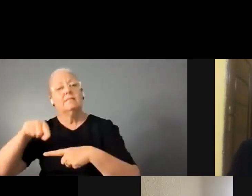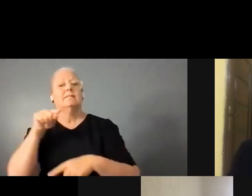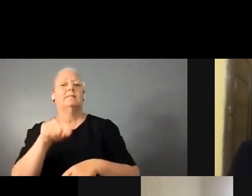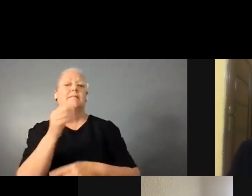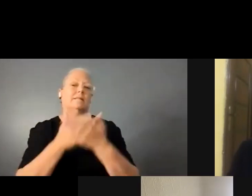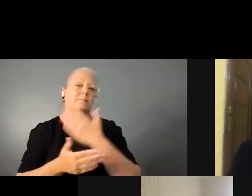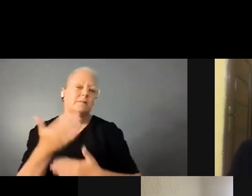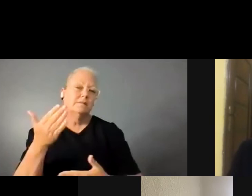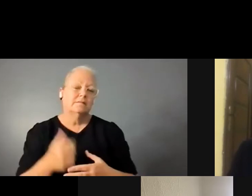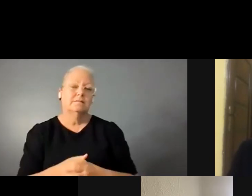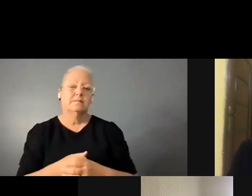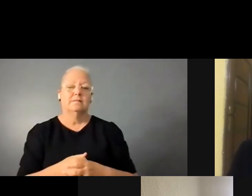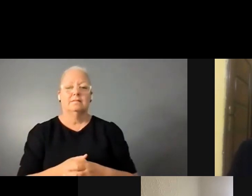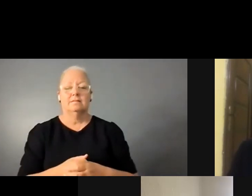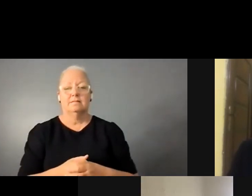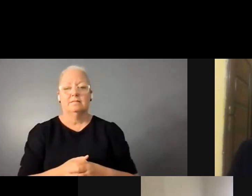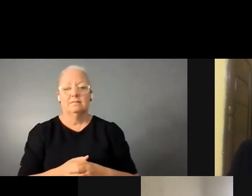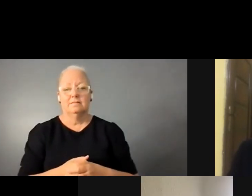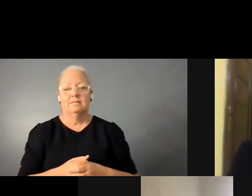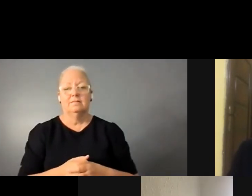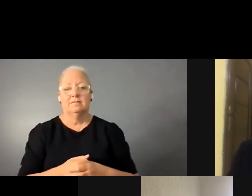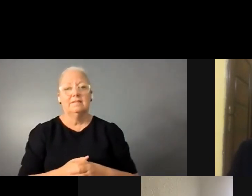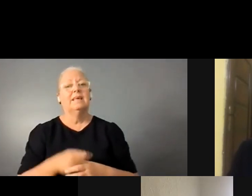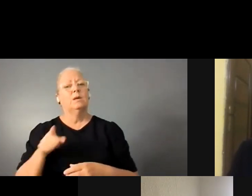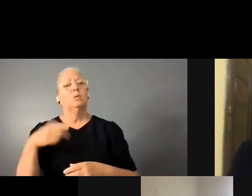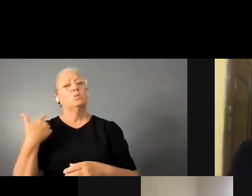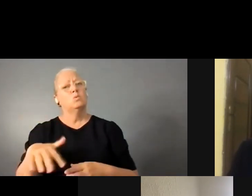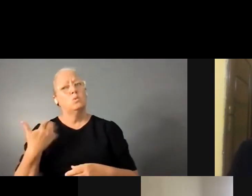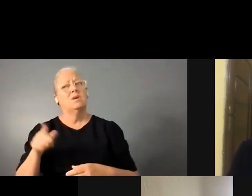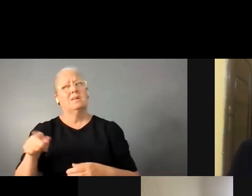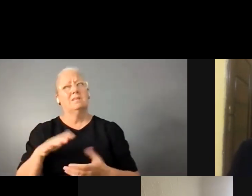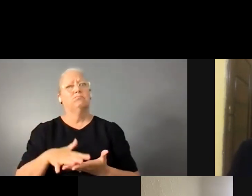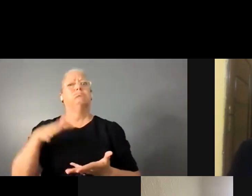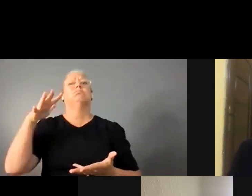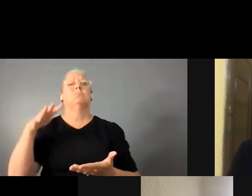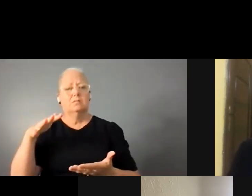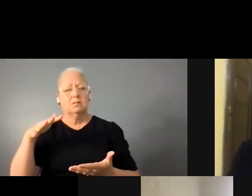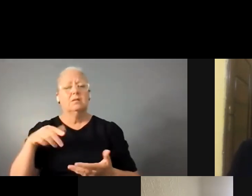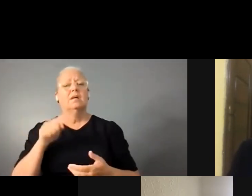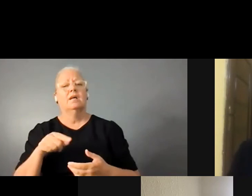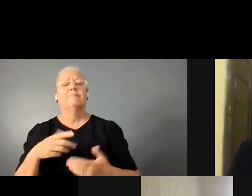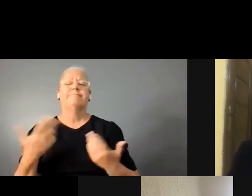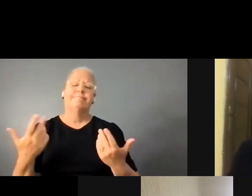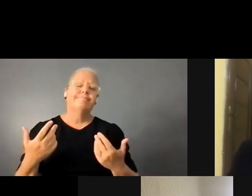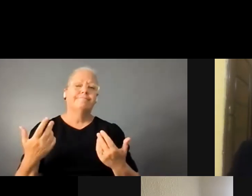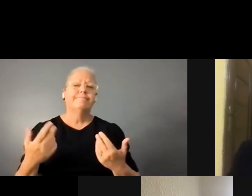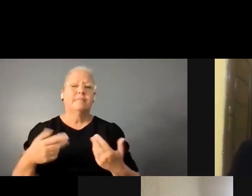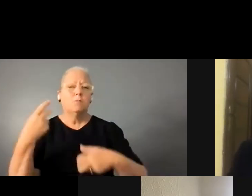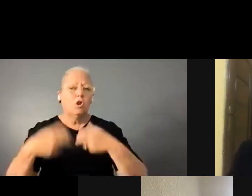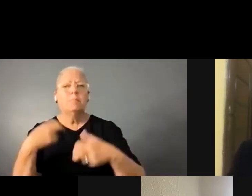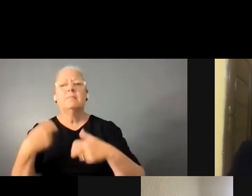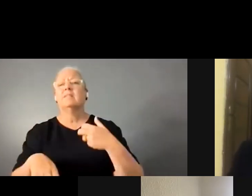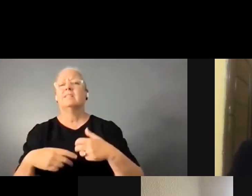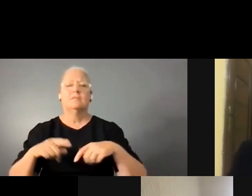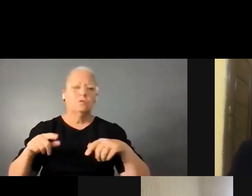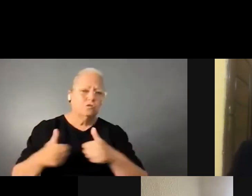in spite of the great challenges, he was able to leave the country, go to Syria, and then went back to Kurdistan. And then we